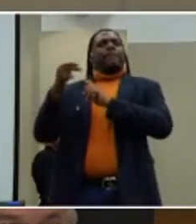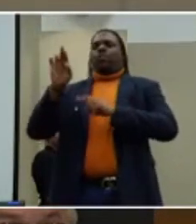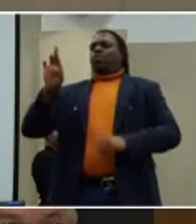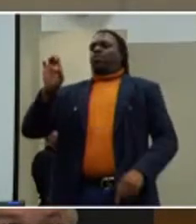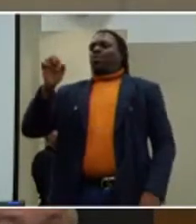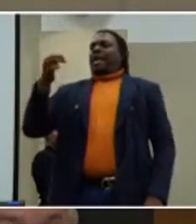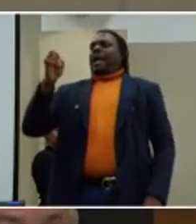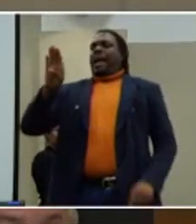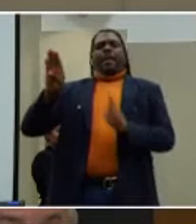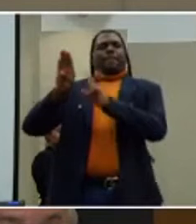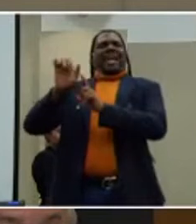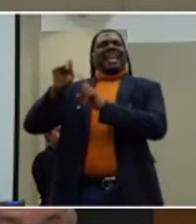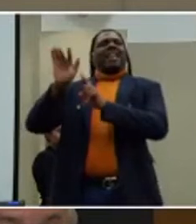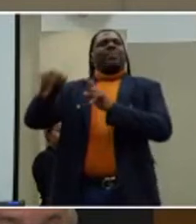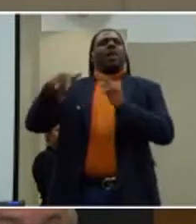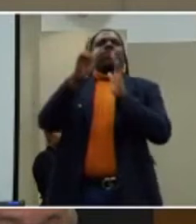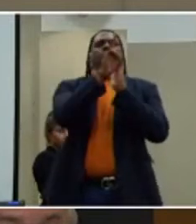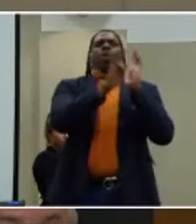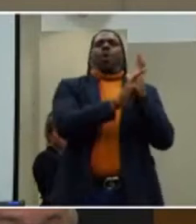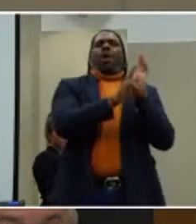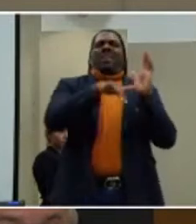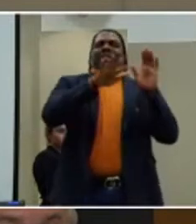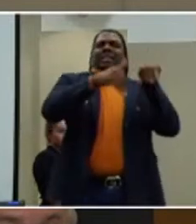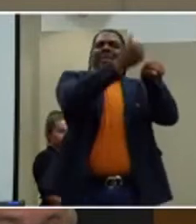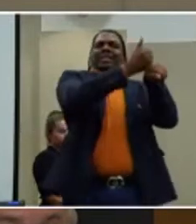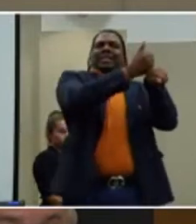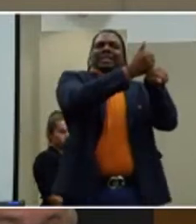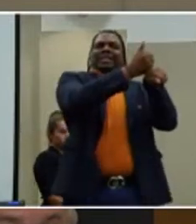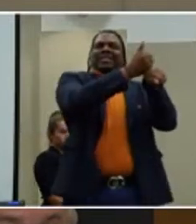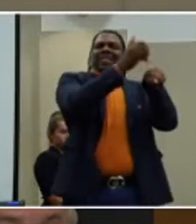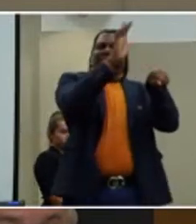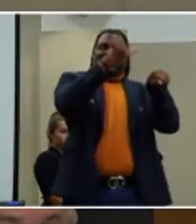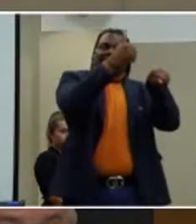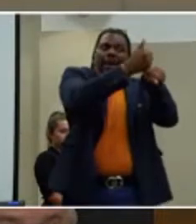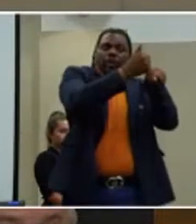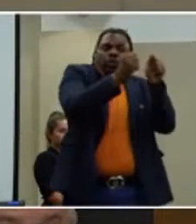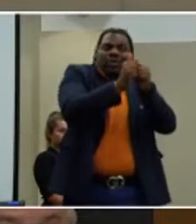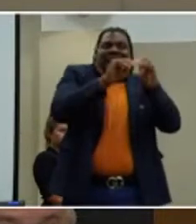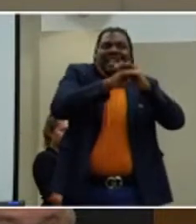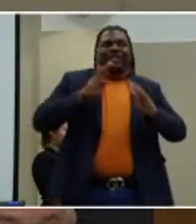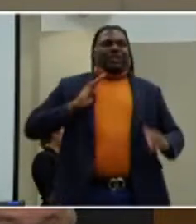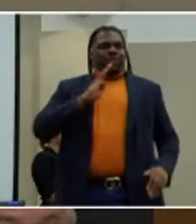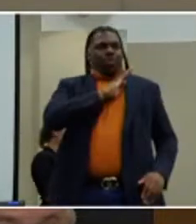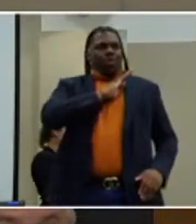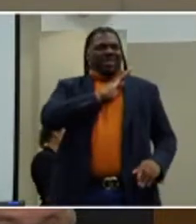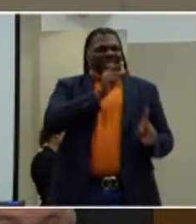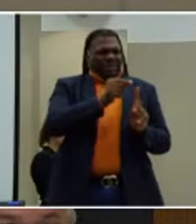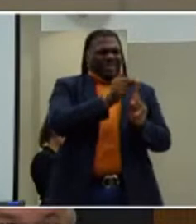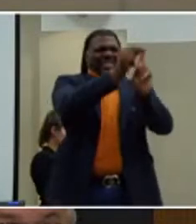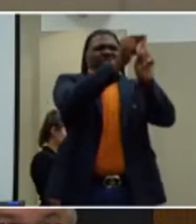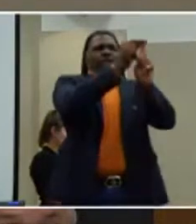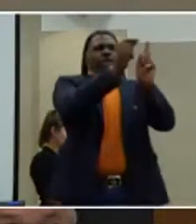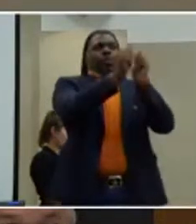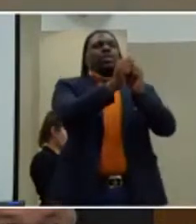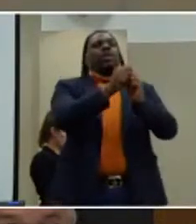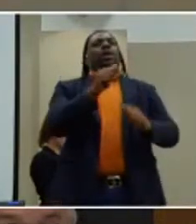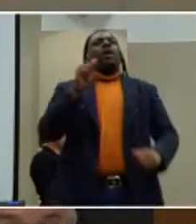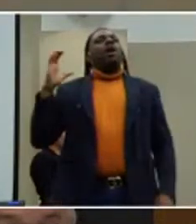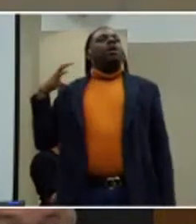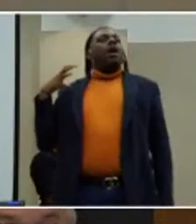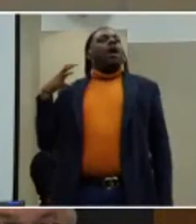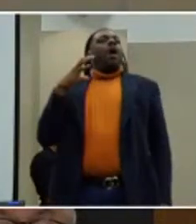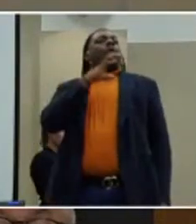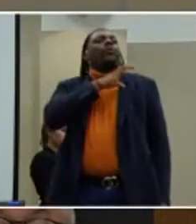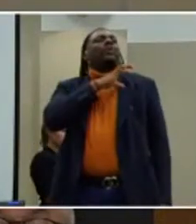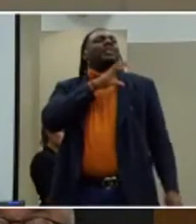law that established the Access Board. Specifically, Congress created the Access